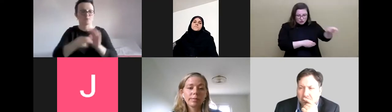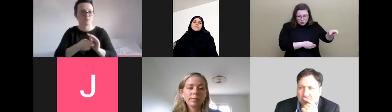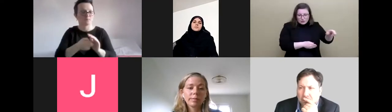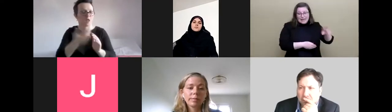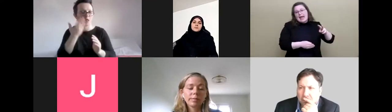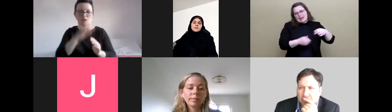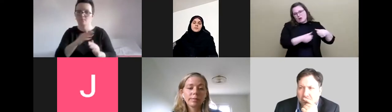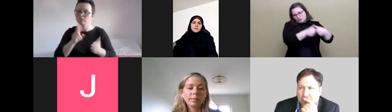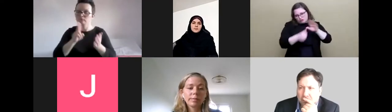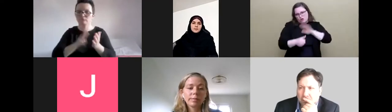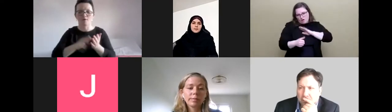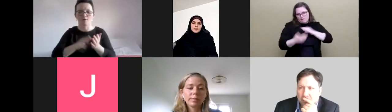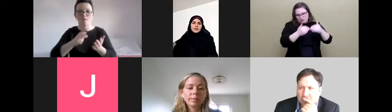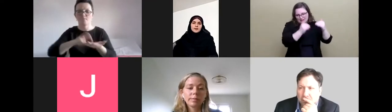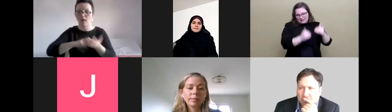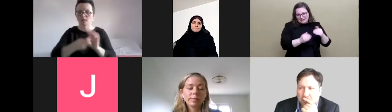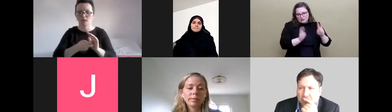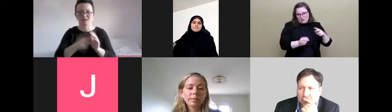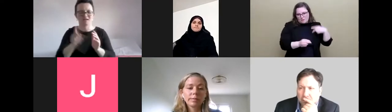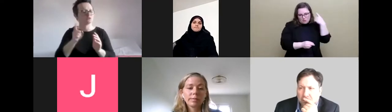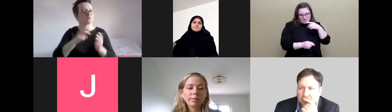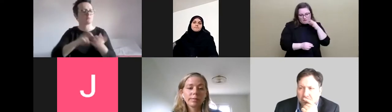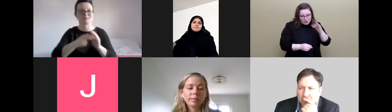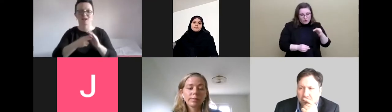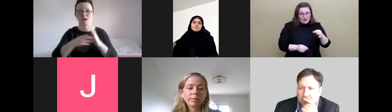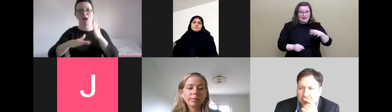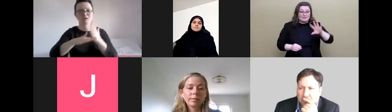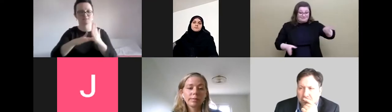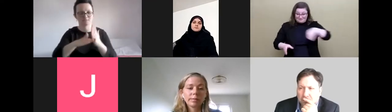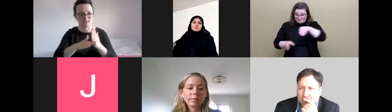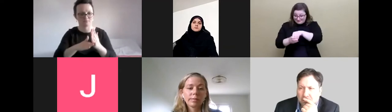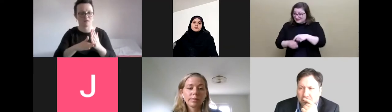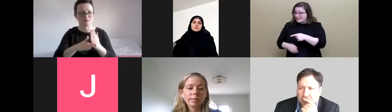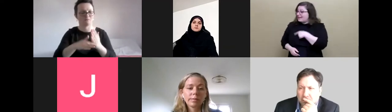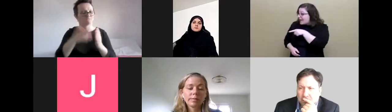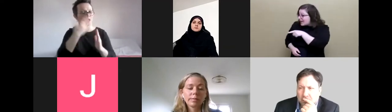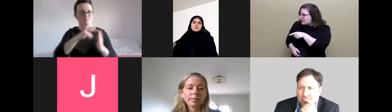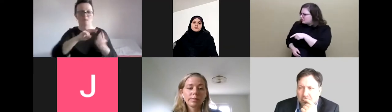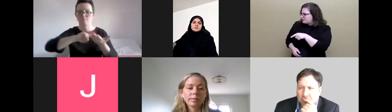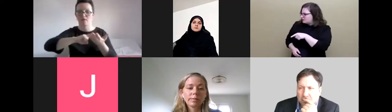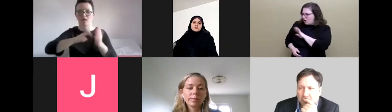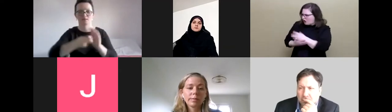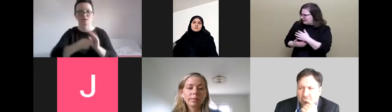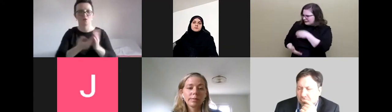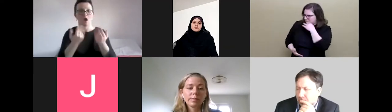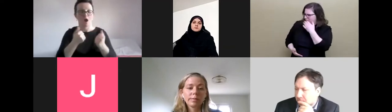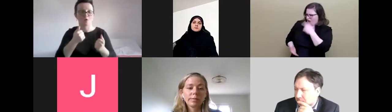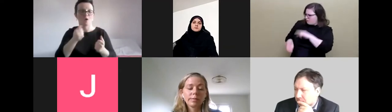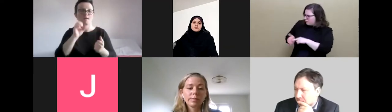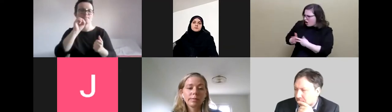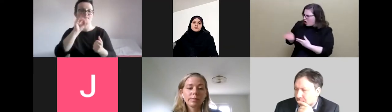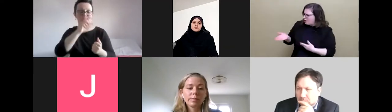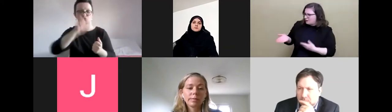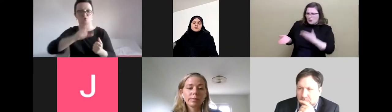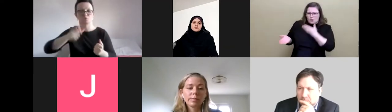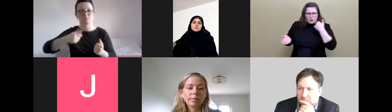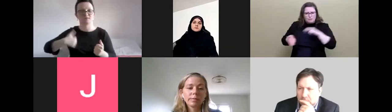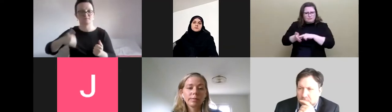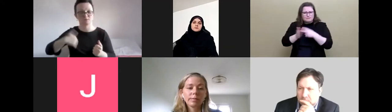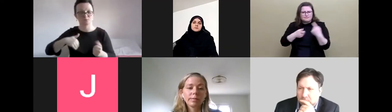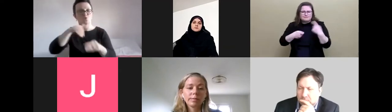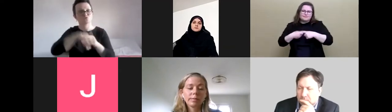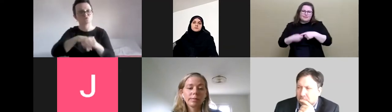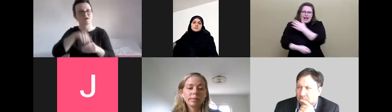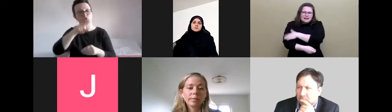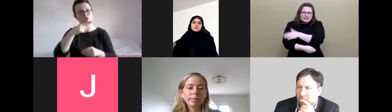with disabilities, we realize that they don't have adequate planning. They don't plan for assistance. For example,